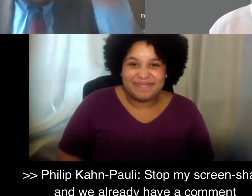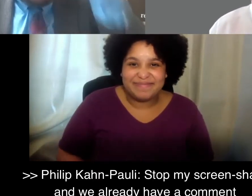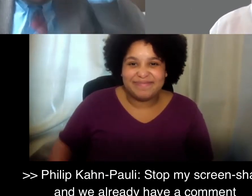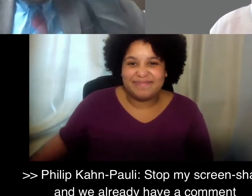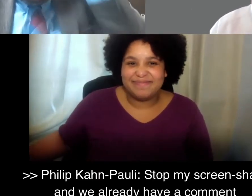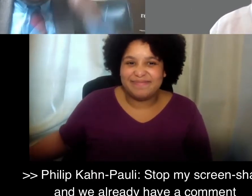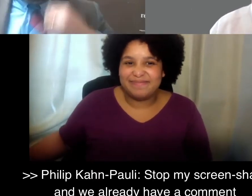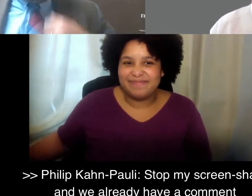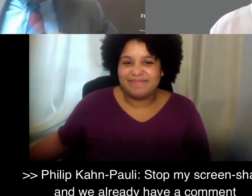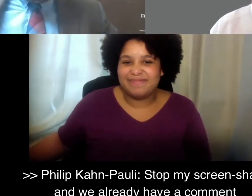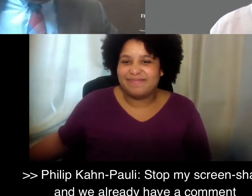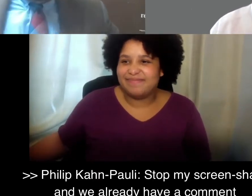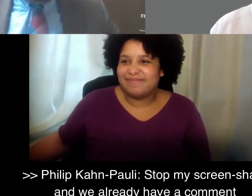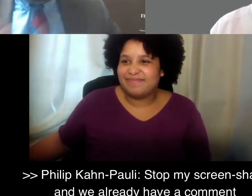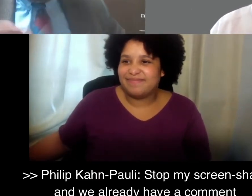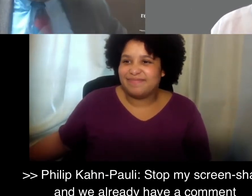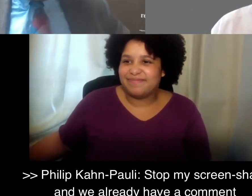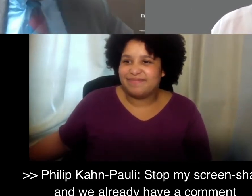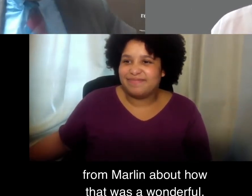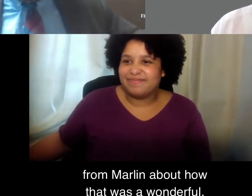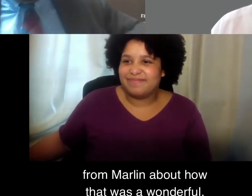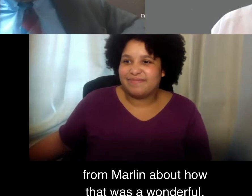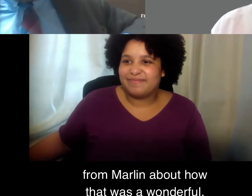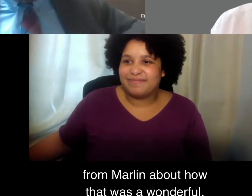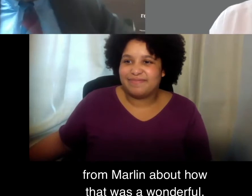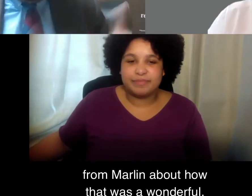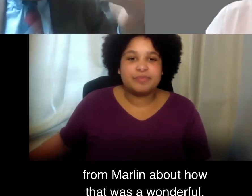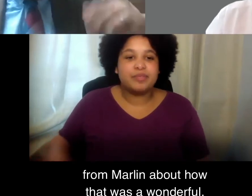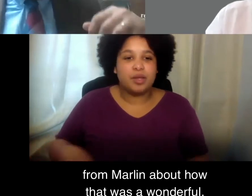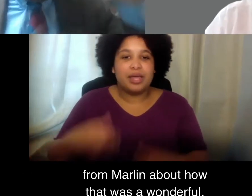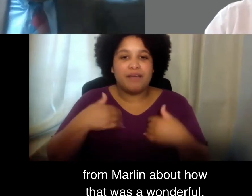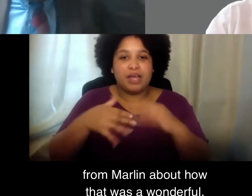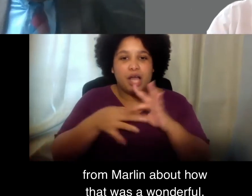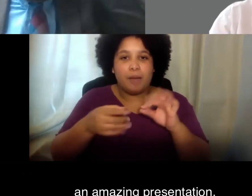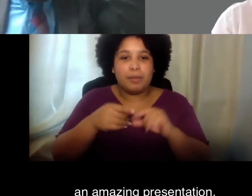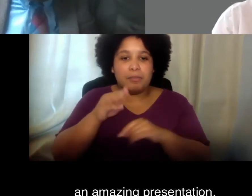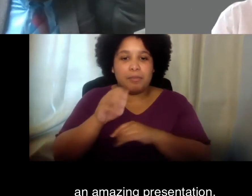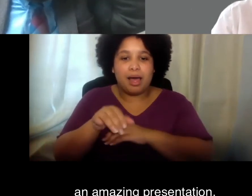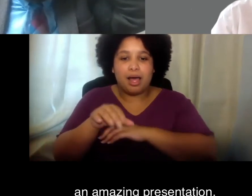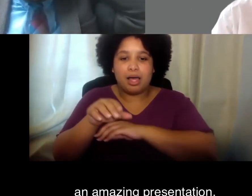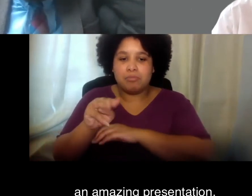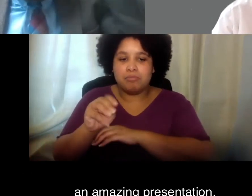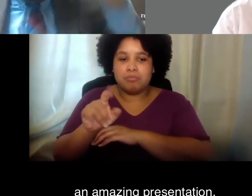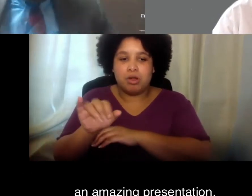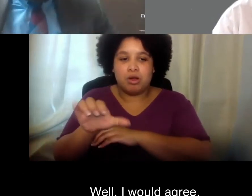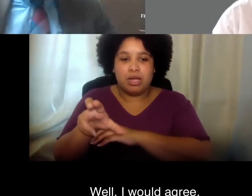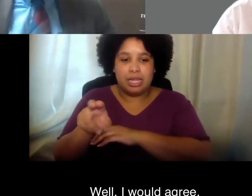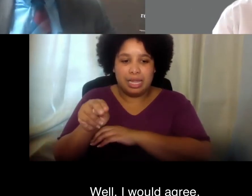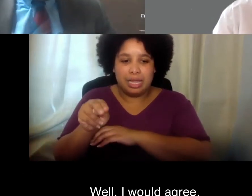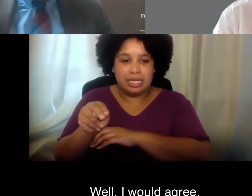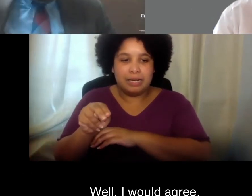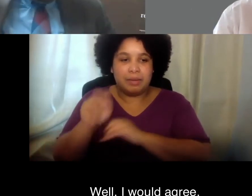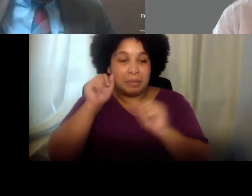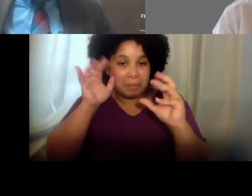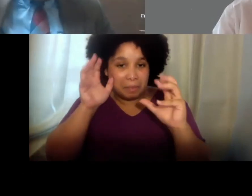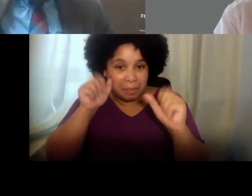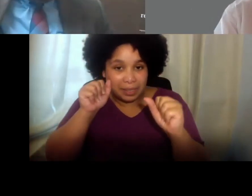Stop my screen share, and we already have a comment from Mara Lynn about how that was a wonderful, an amazing presentation. Well, I would